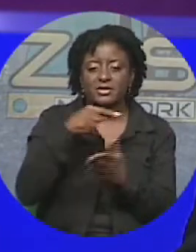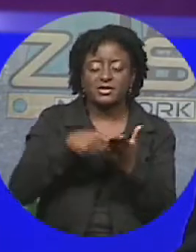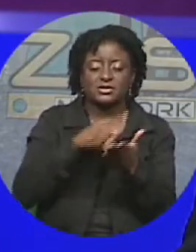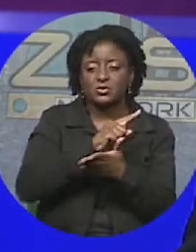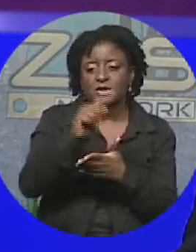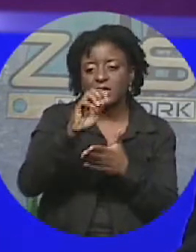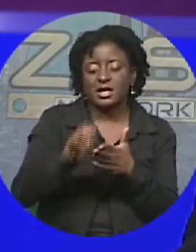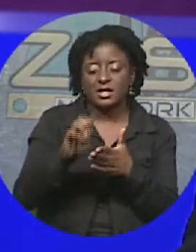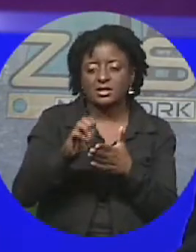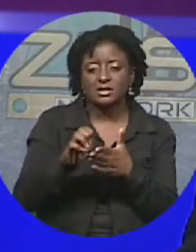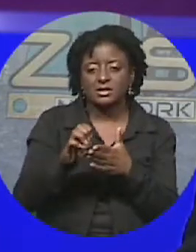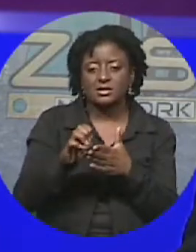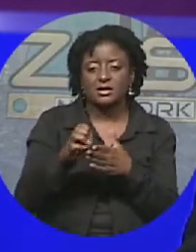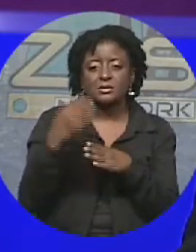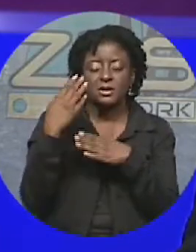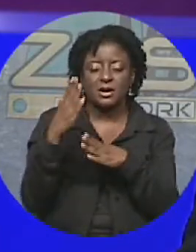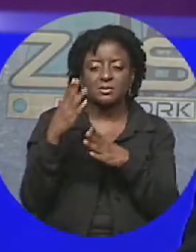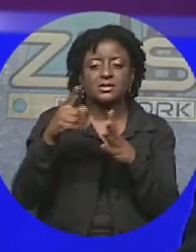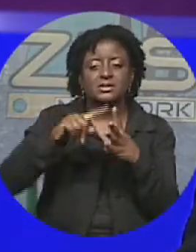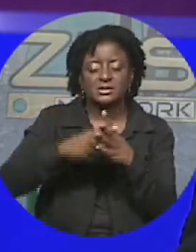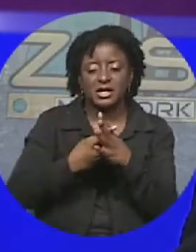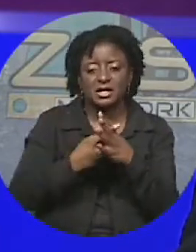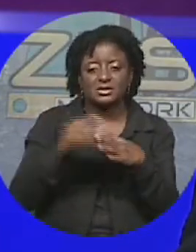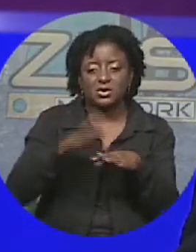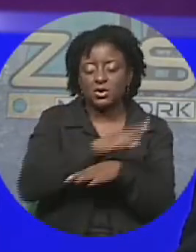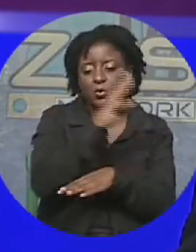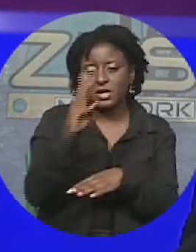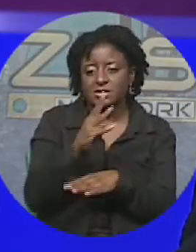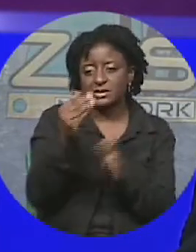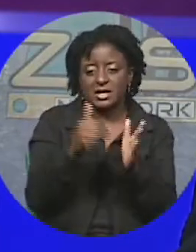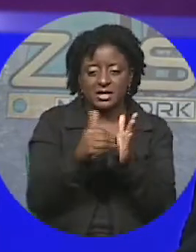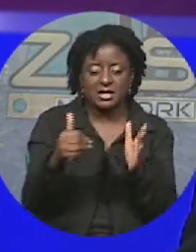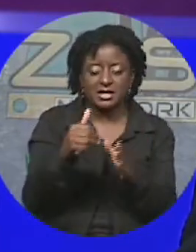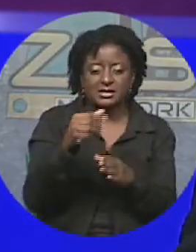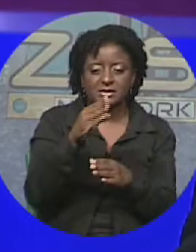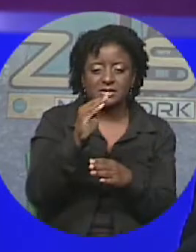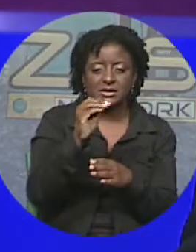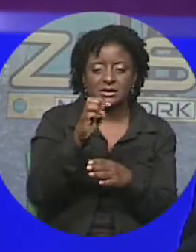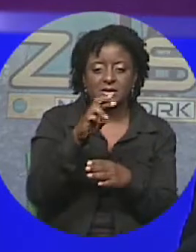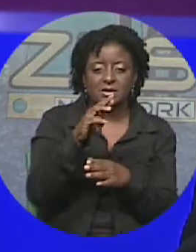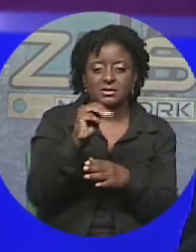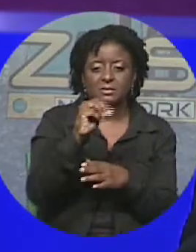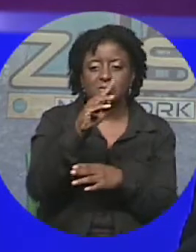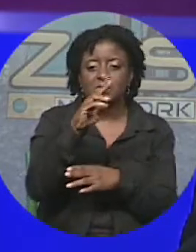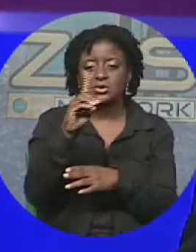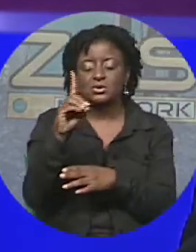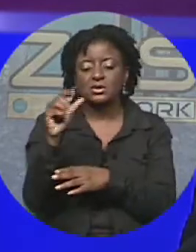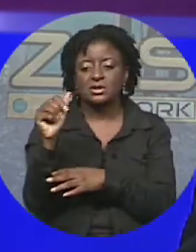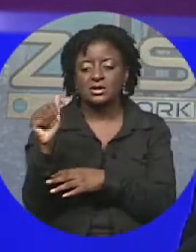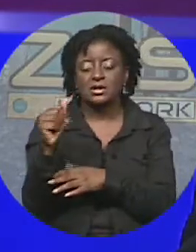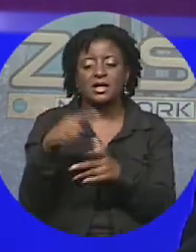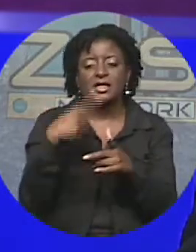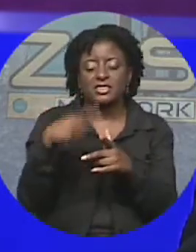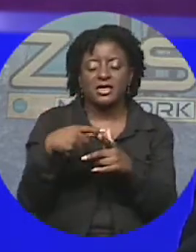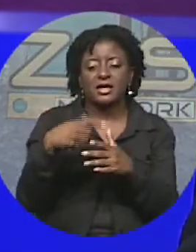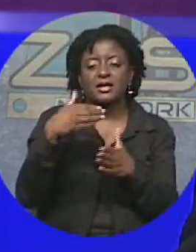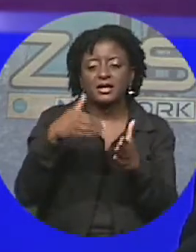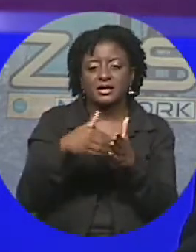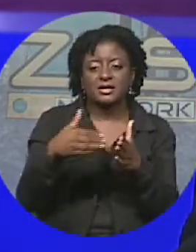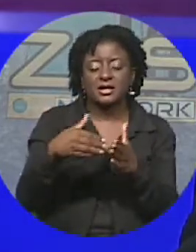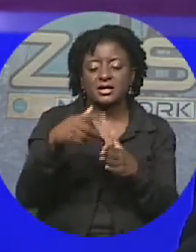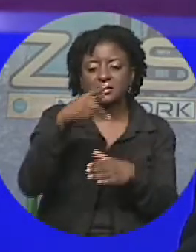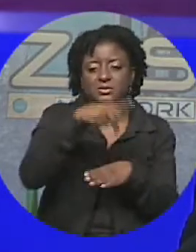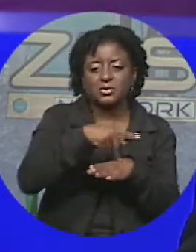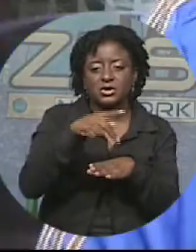get its campaign underway on Wednesday against Bermuda. Martinique will follow on Friday before the group finale against Puerto Rico on